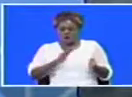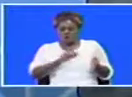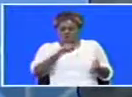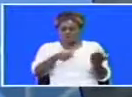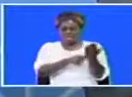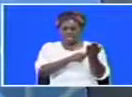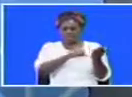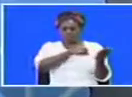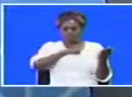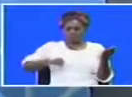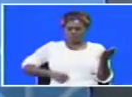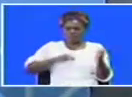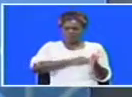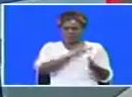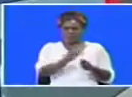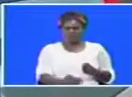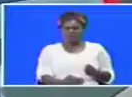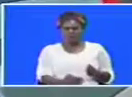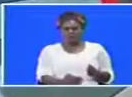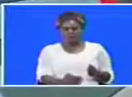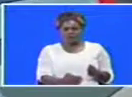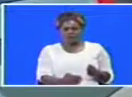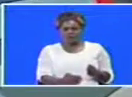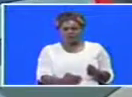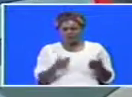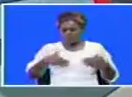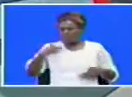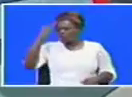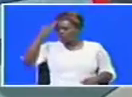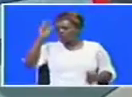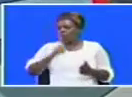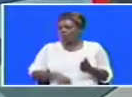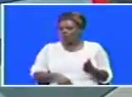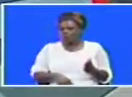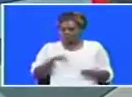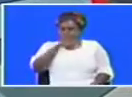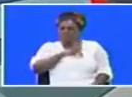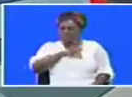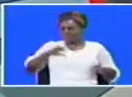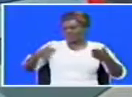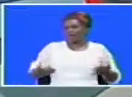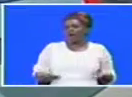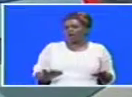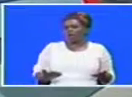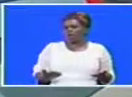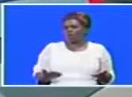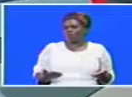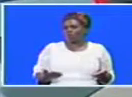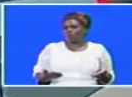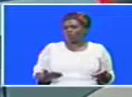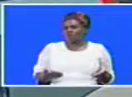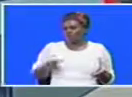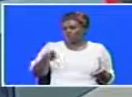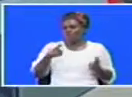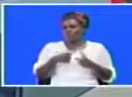Supercover. So it's interesting, they say people need to identify what exactly they will benefit from this particular fund. And I know that your fund has